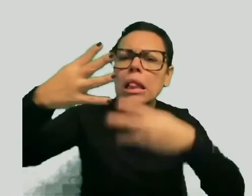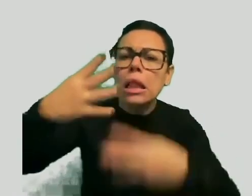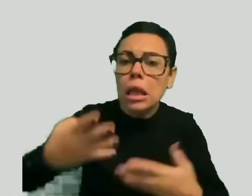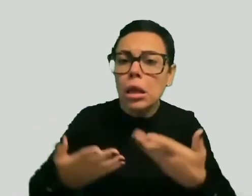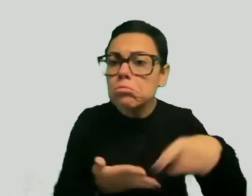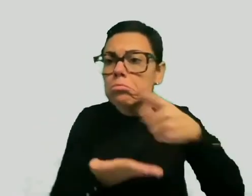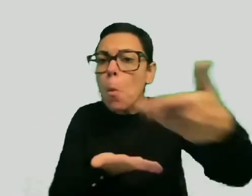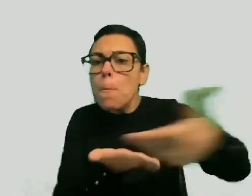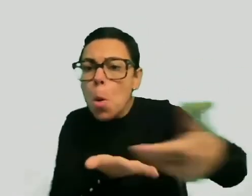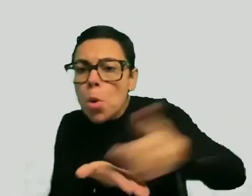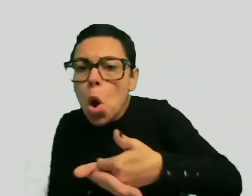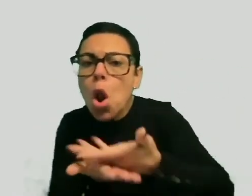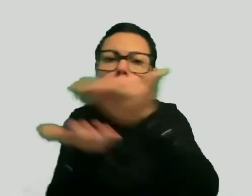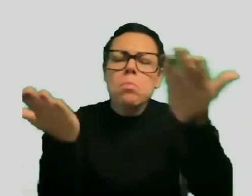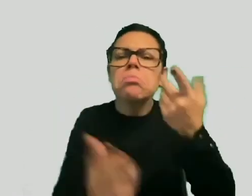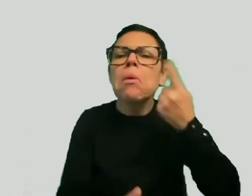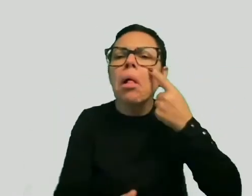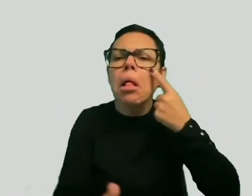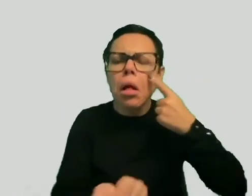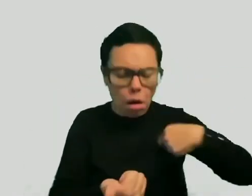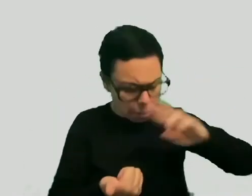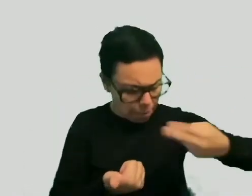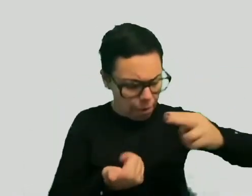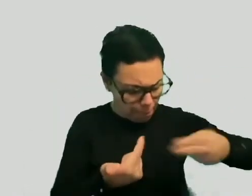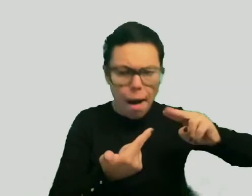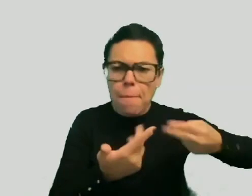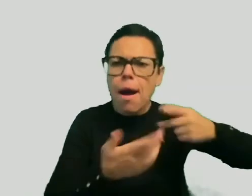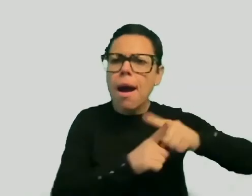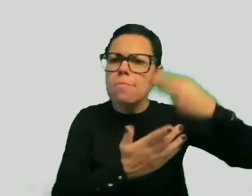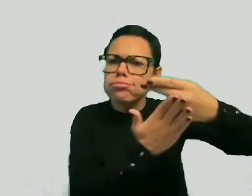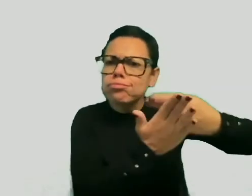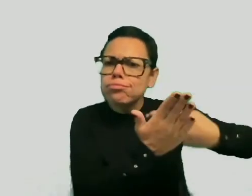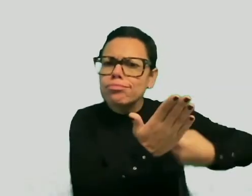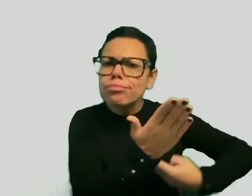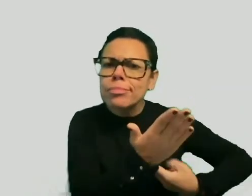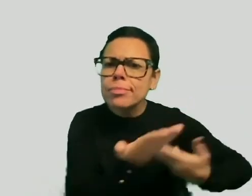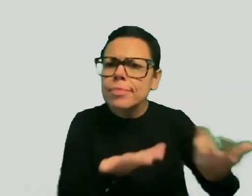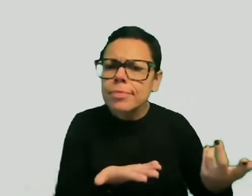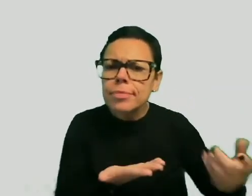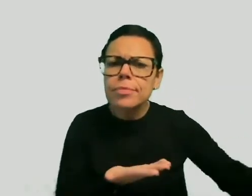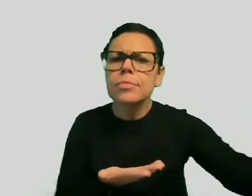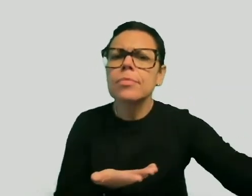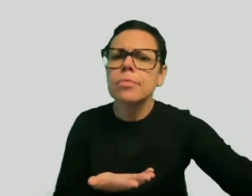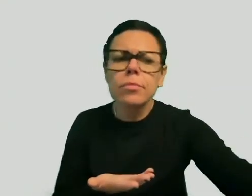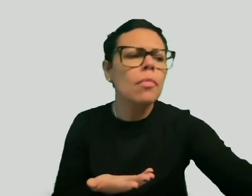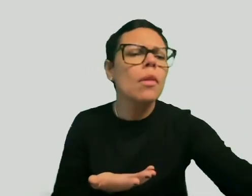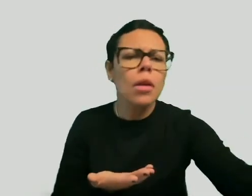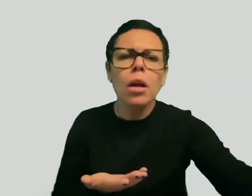getting some votes. There is another one which is relevant. It's